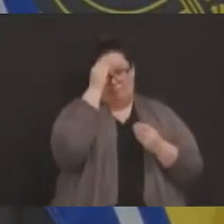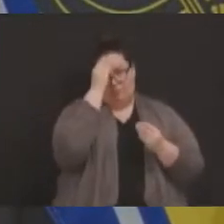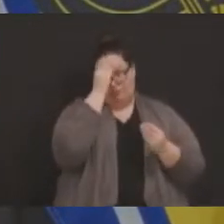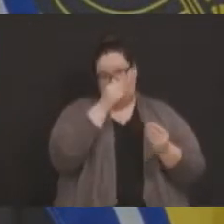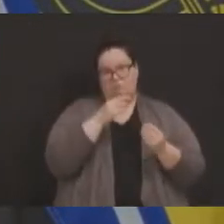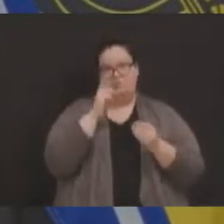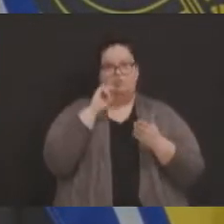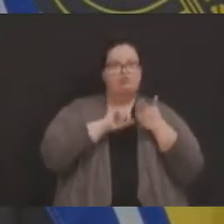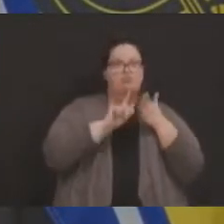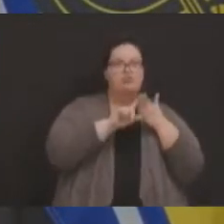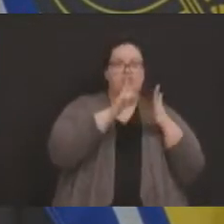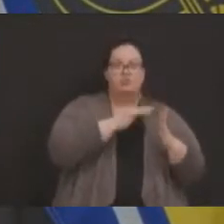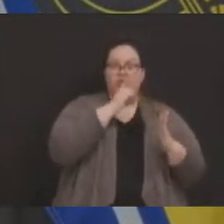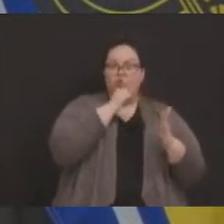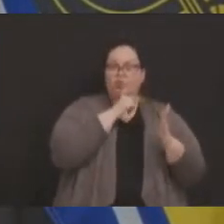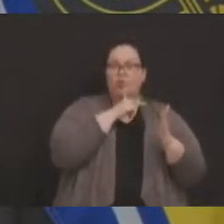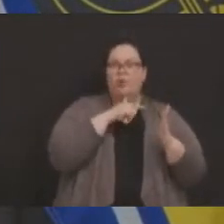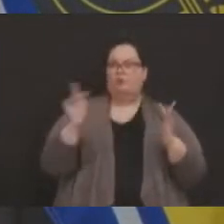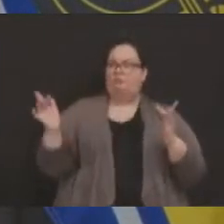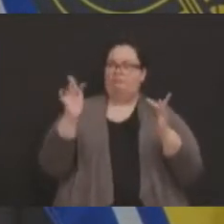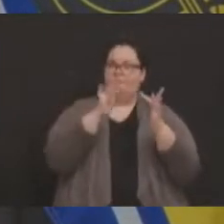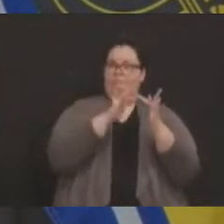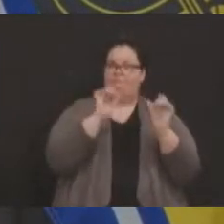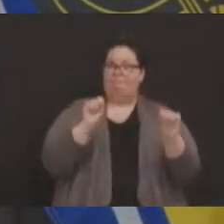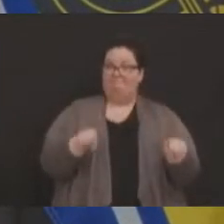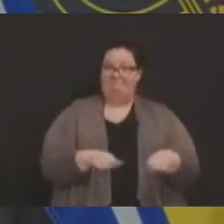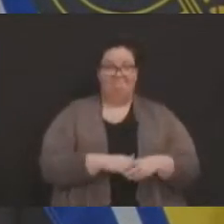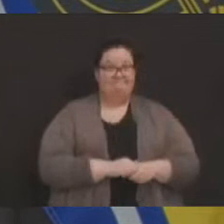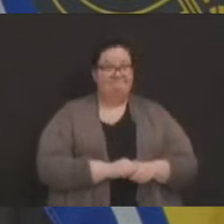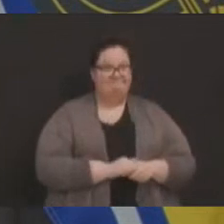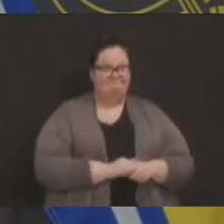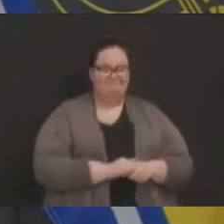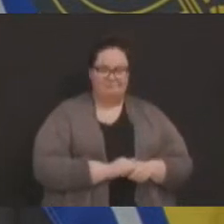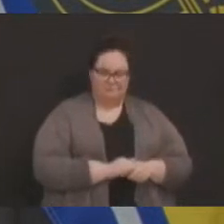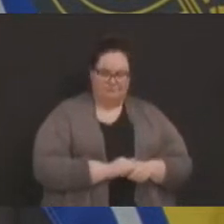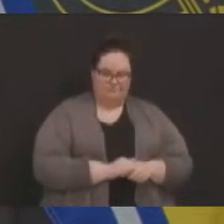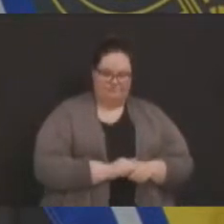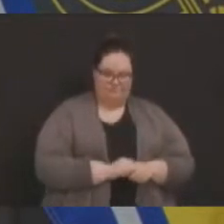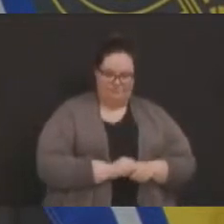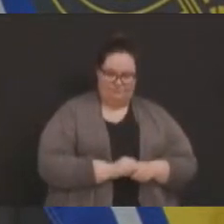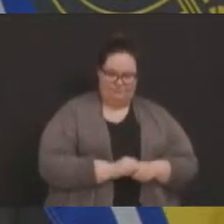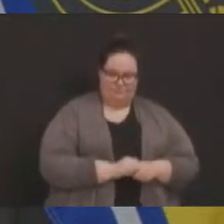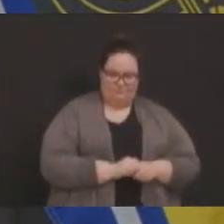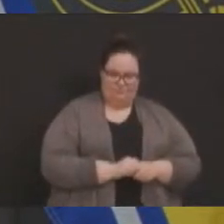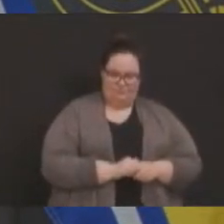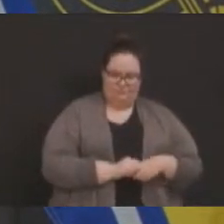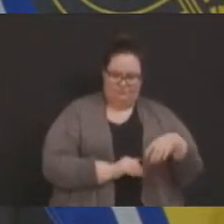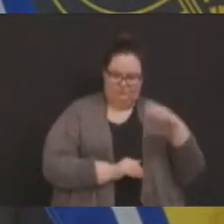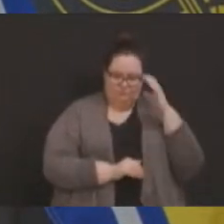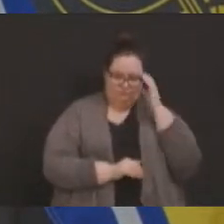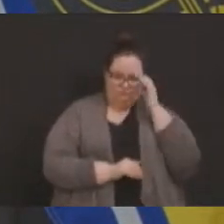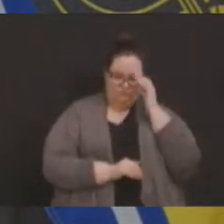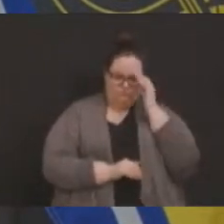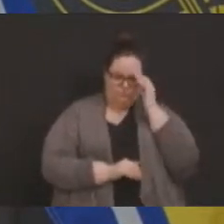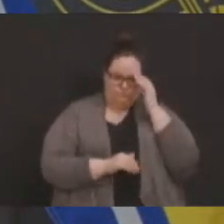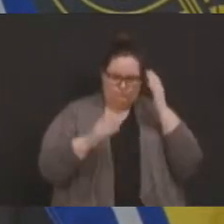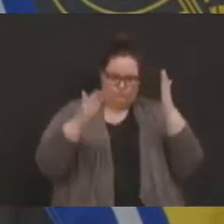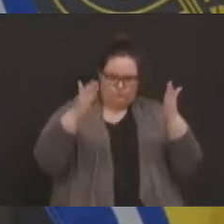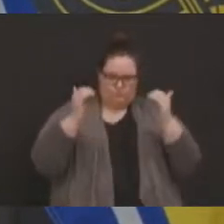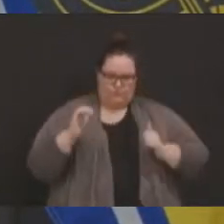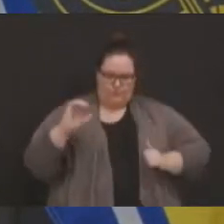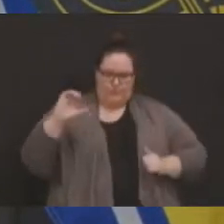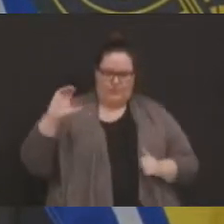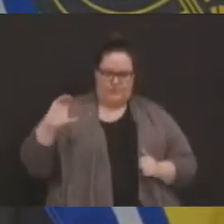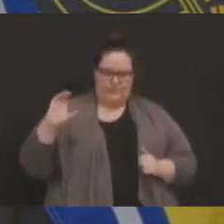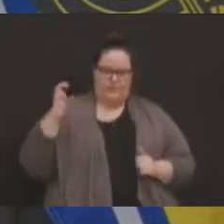Brad Perry, CHSJ. Hi there. Thank you, Bruce. This question is for Dr. Russell. I wanted to go back to the